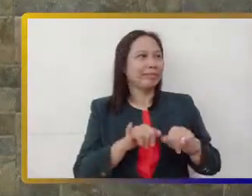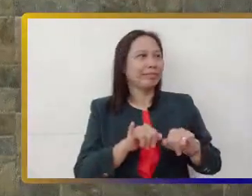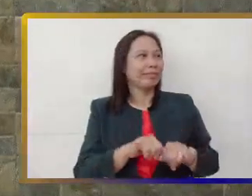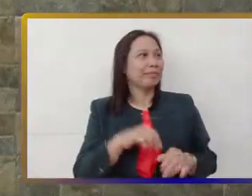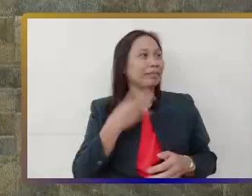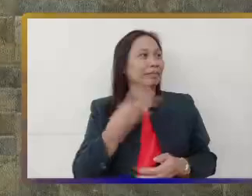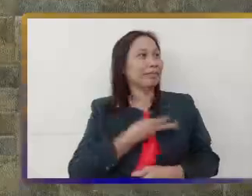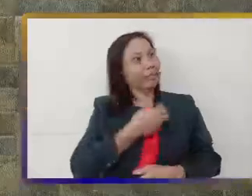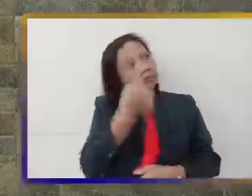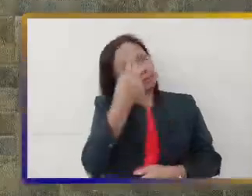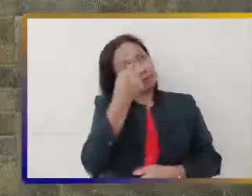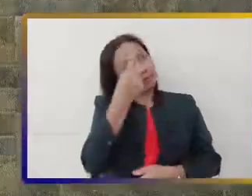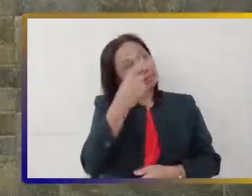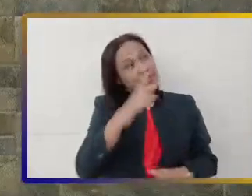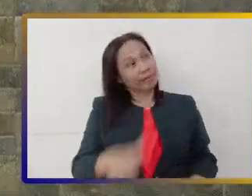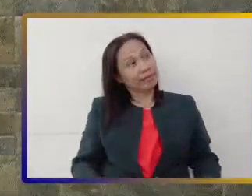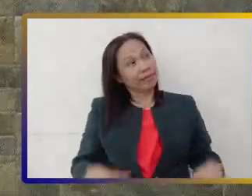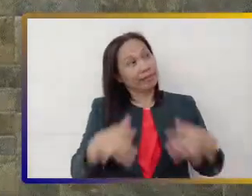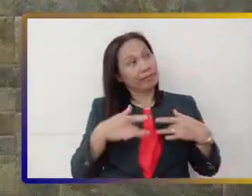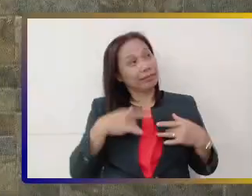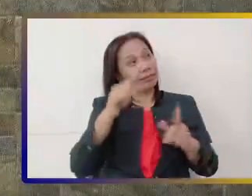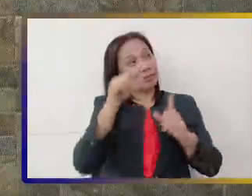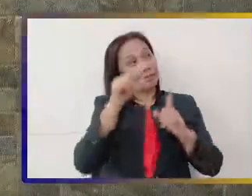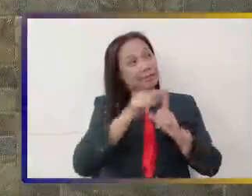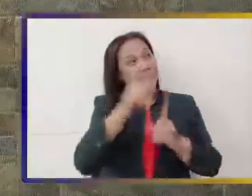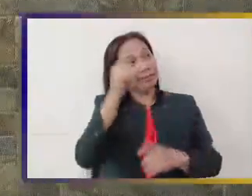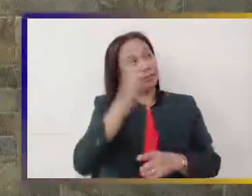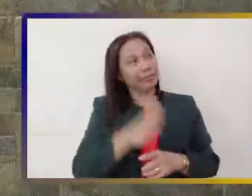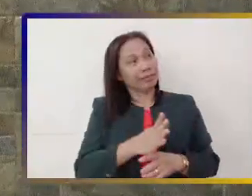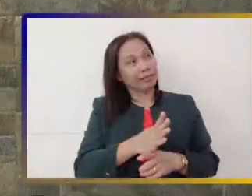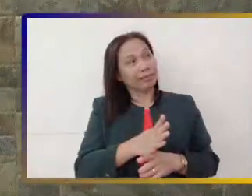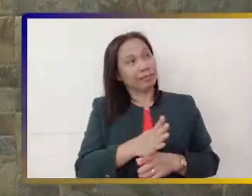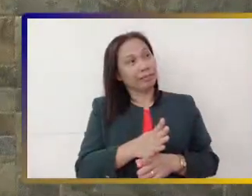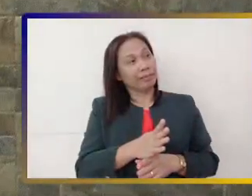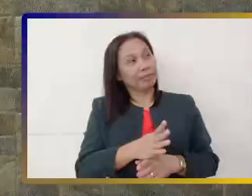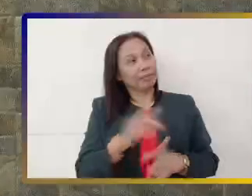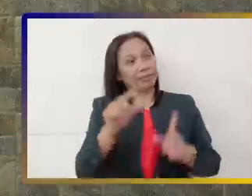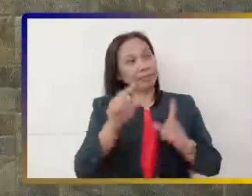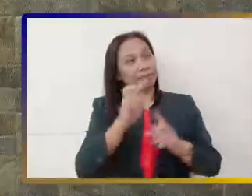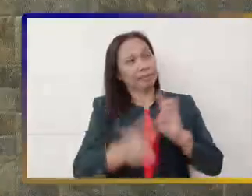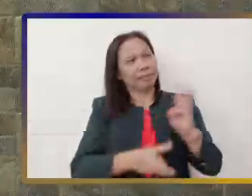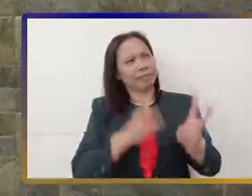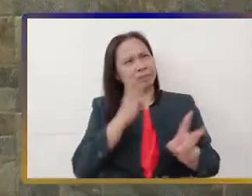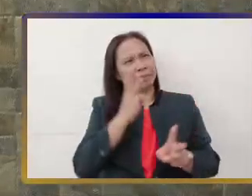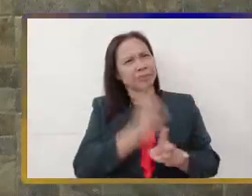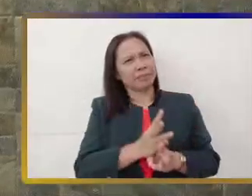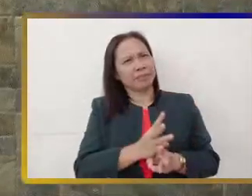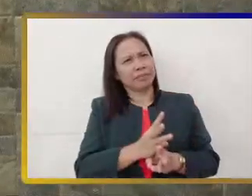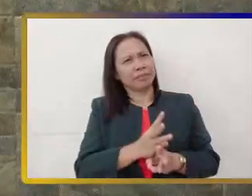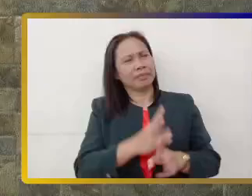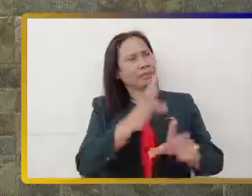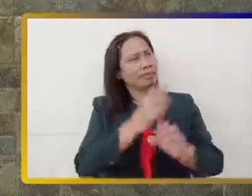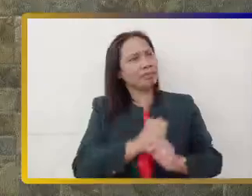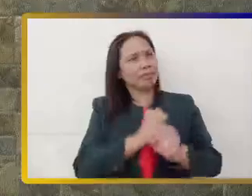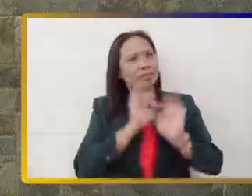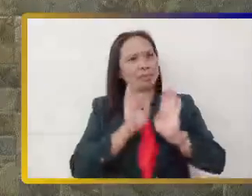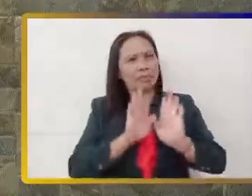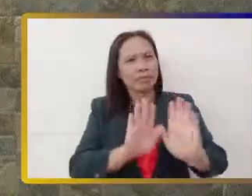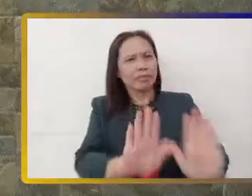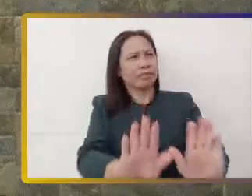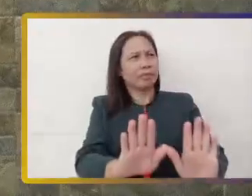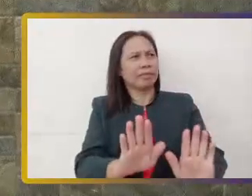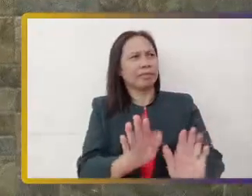again in the light of God's word because the world breen KS on Pushing